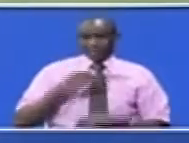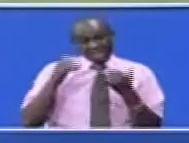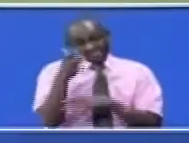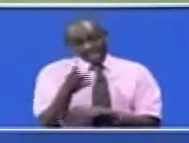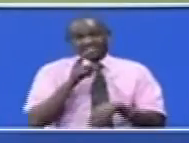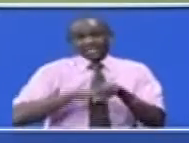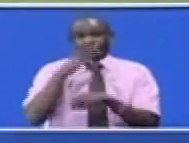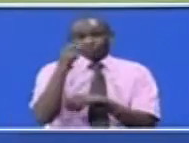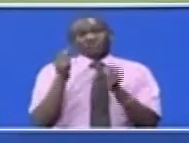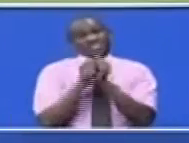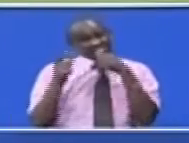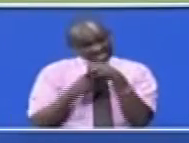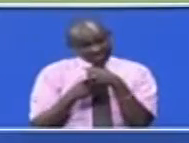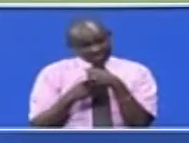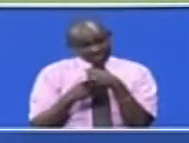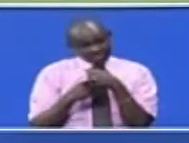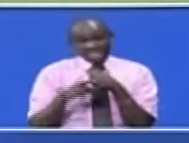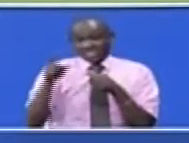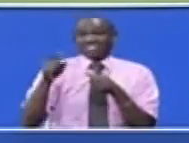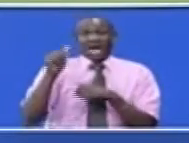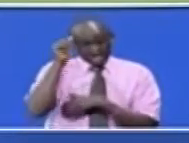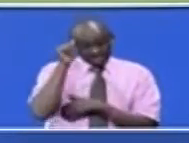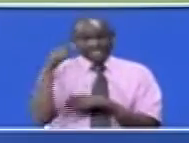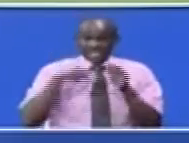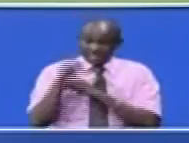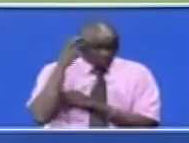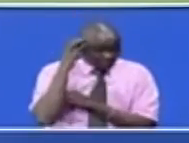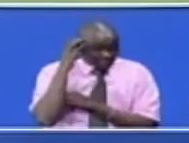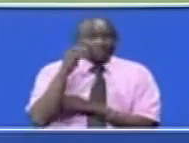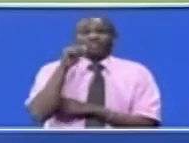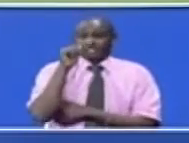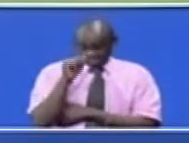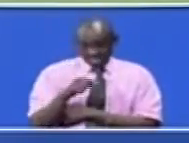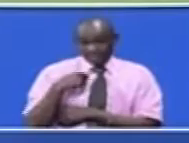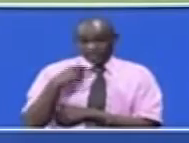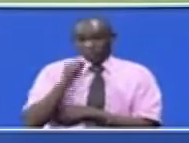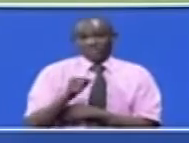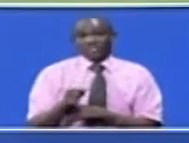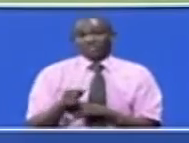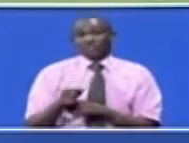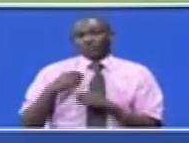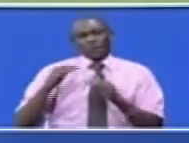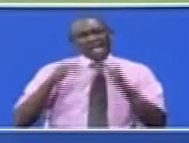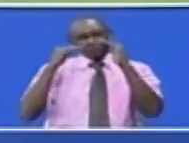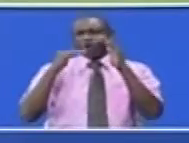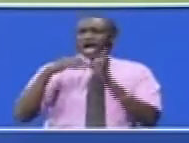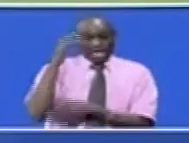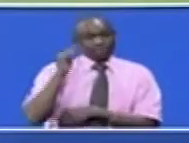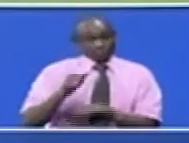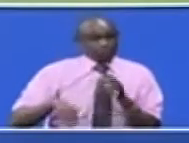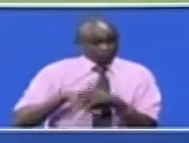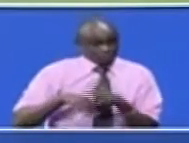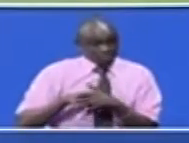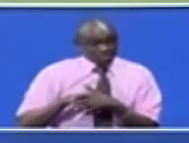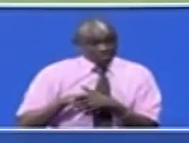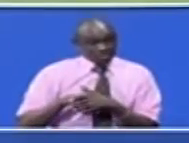during 2016. If I make it to the academy, I'd want to take football to a professional level and